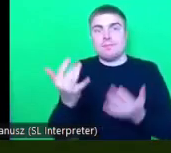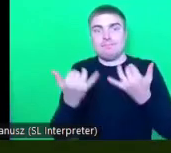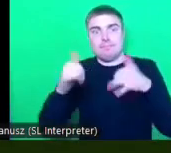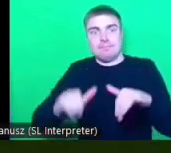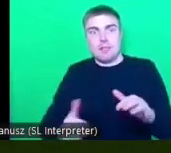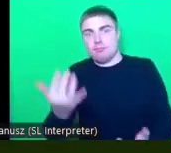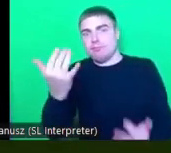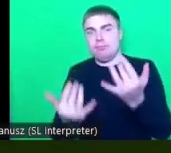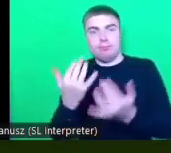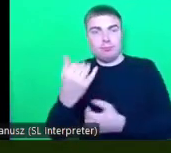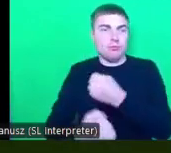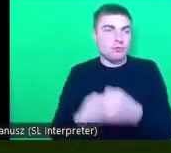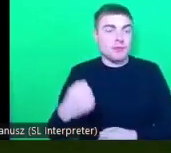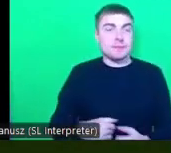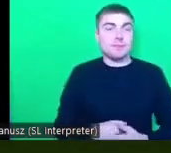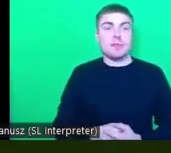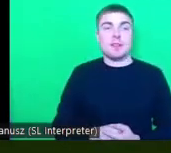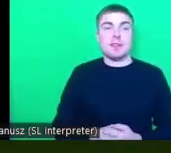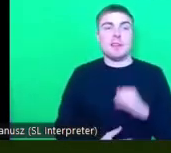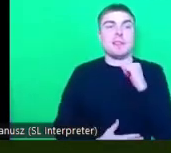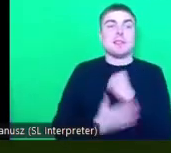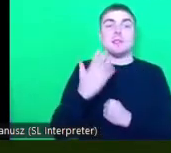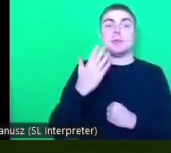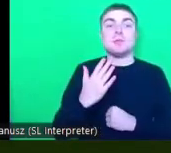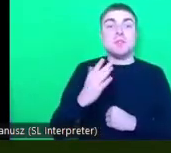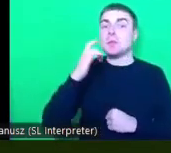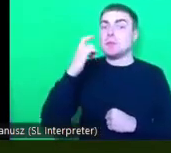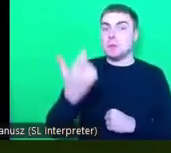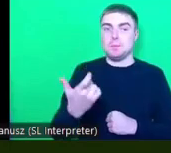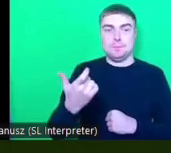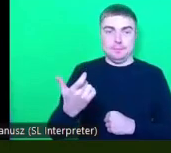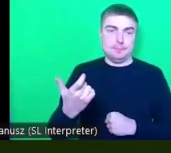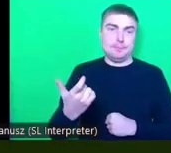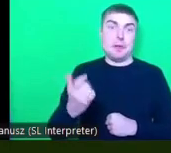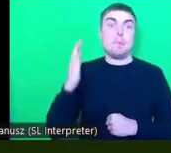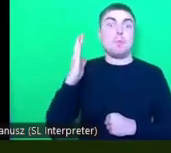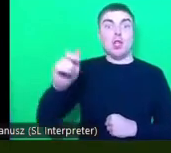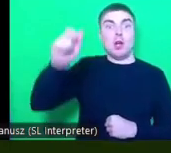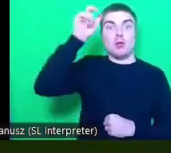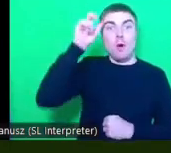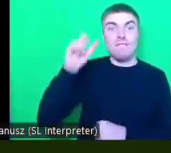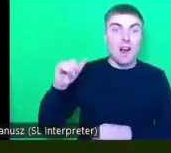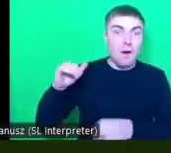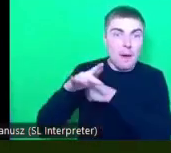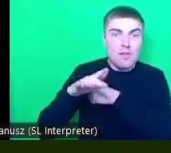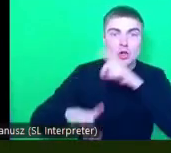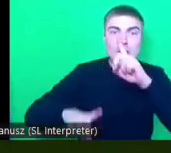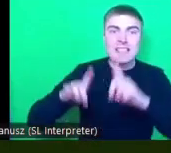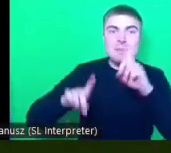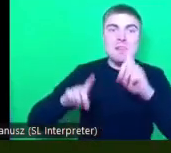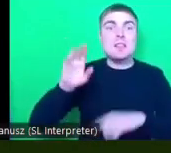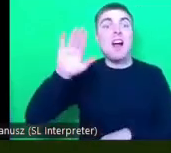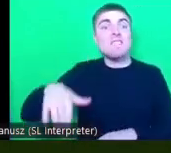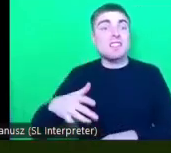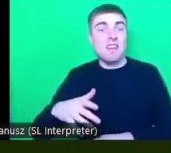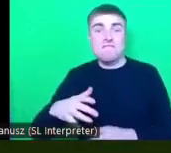14 times higher median rate than other predators, and also that different activities from human affect